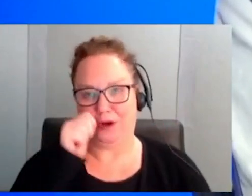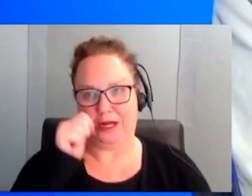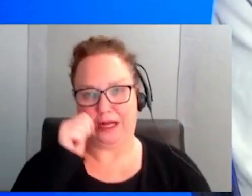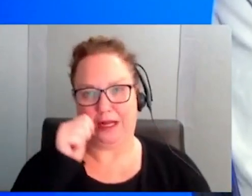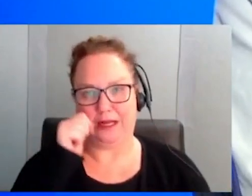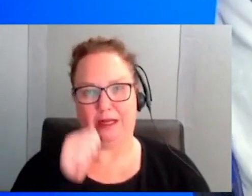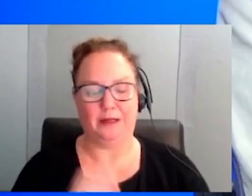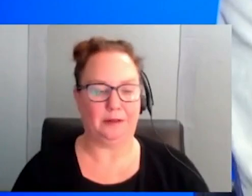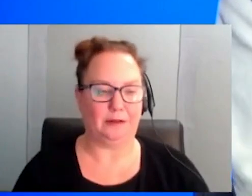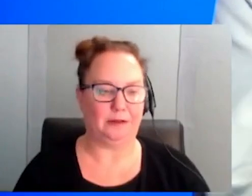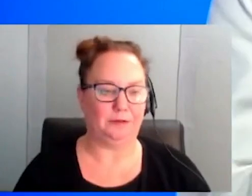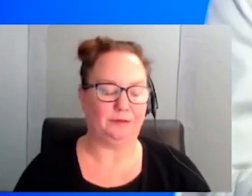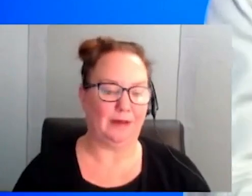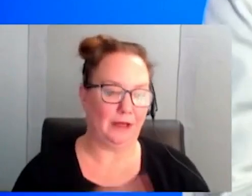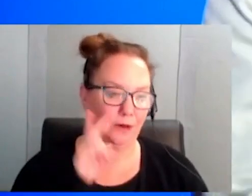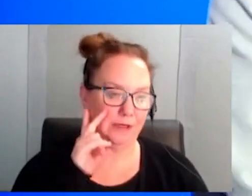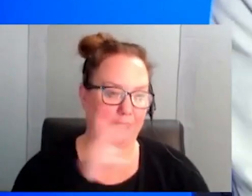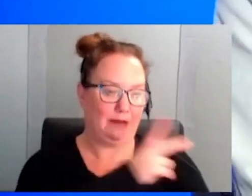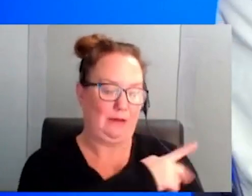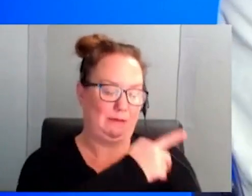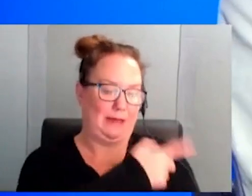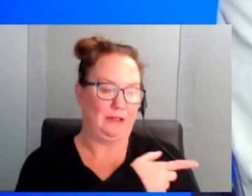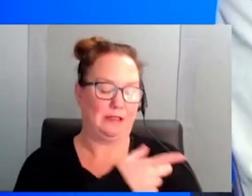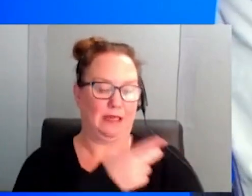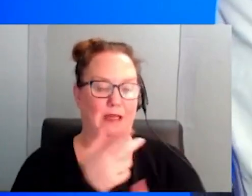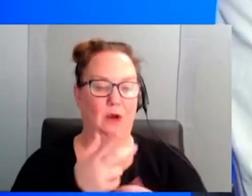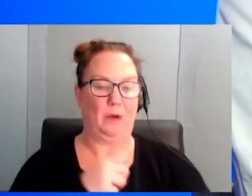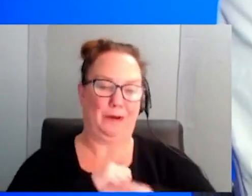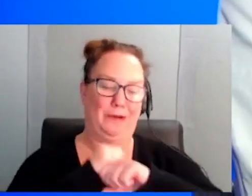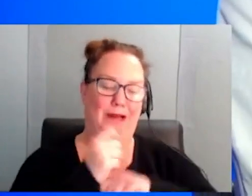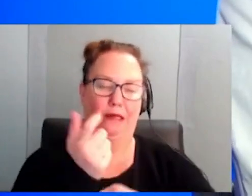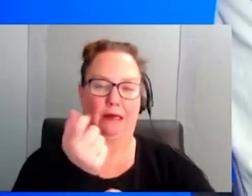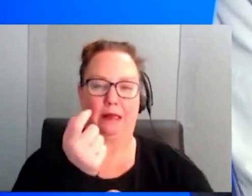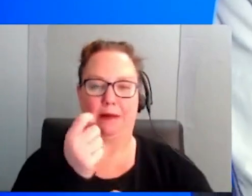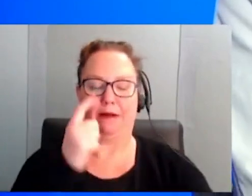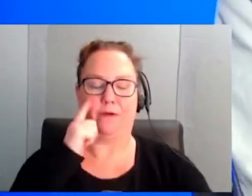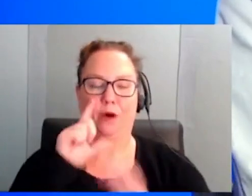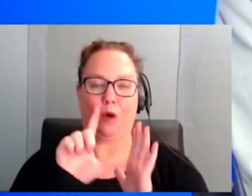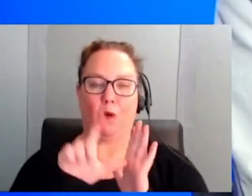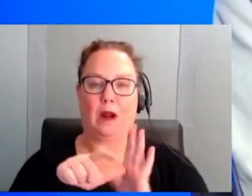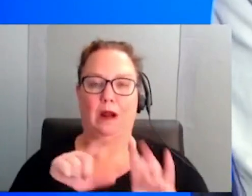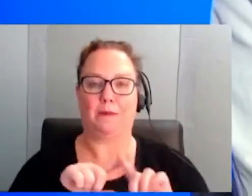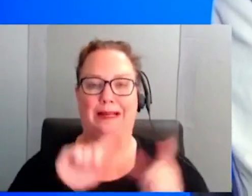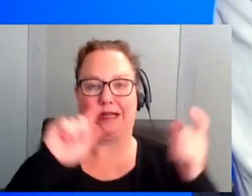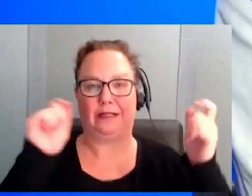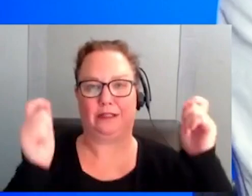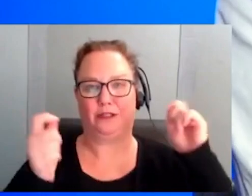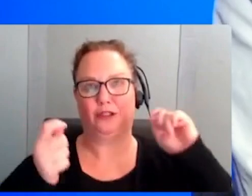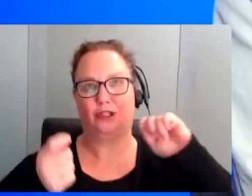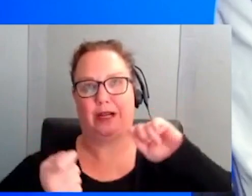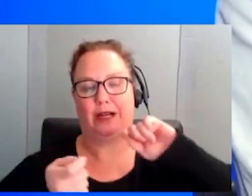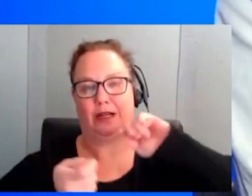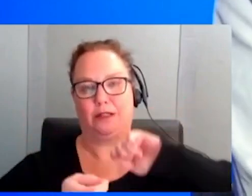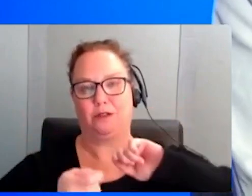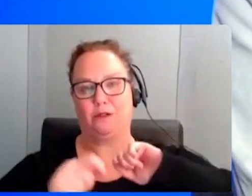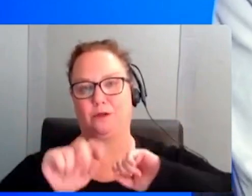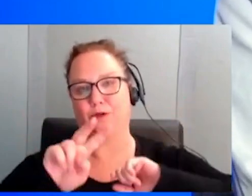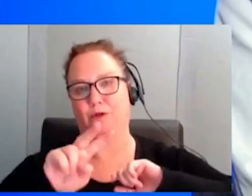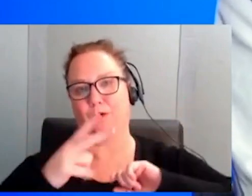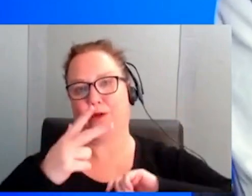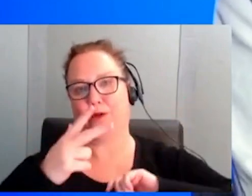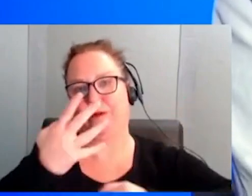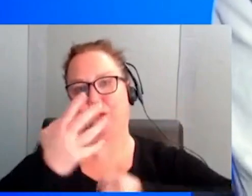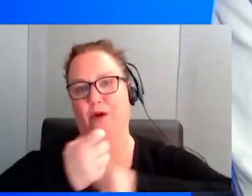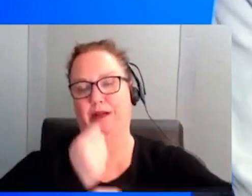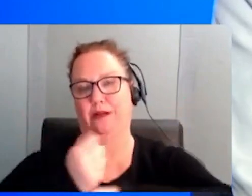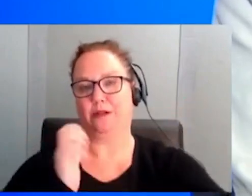would see tons and tons of those patients. We were kind of protected from that for a while, but that really changed, I'd say, 2, 3, 4 years ago, and now we're